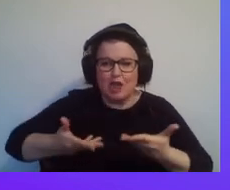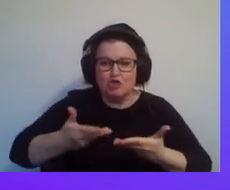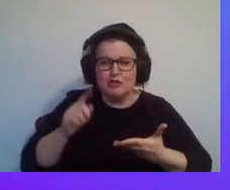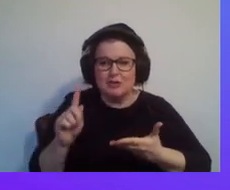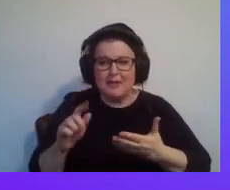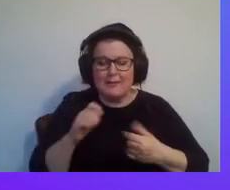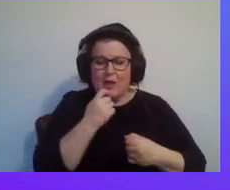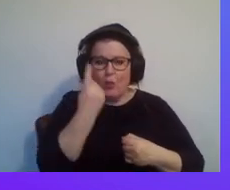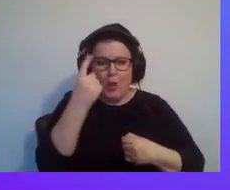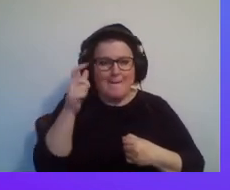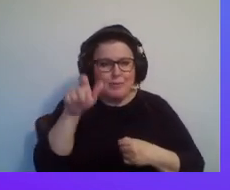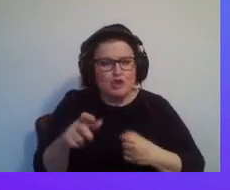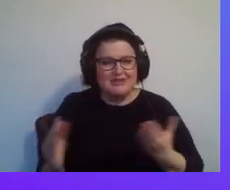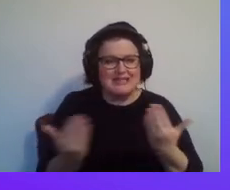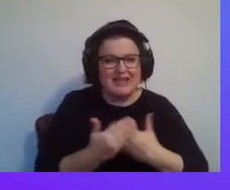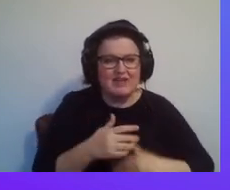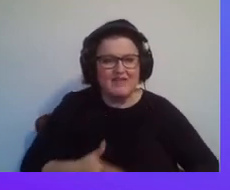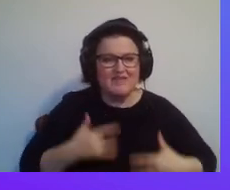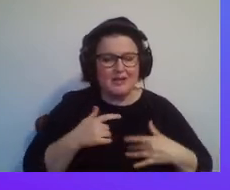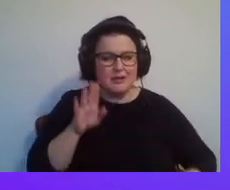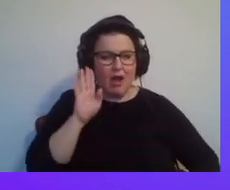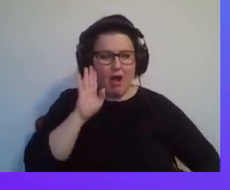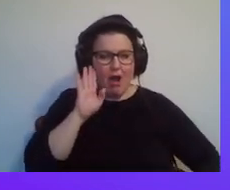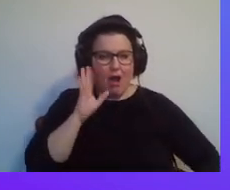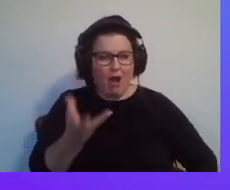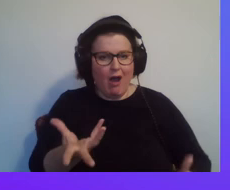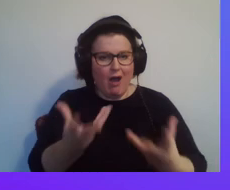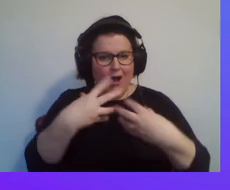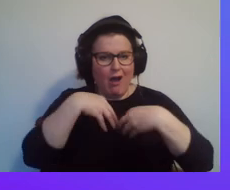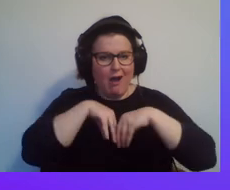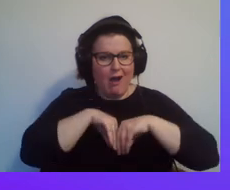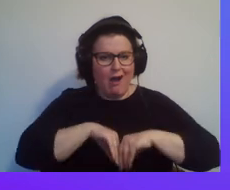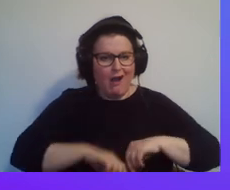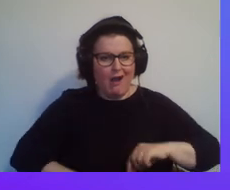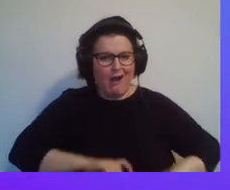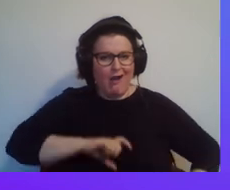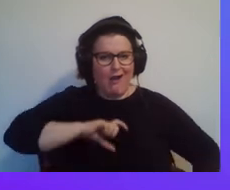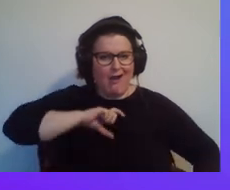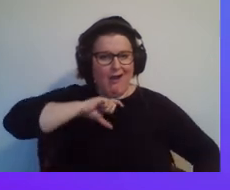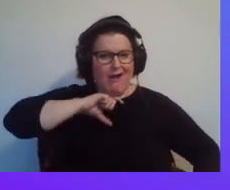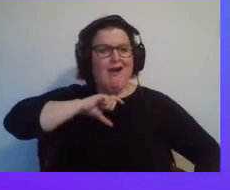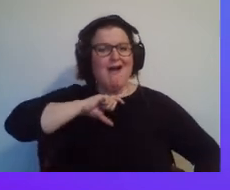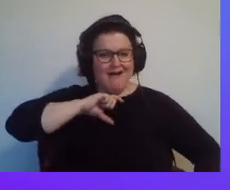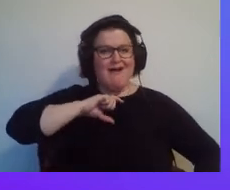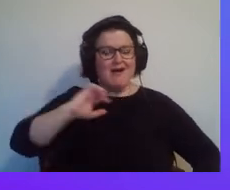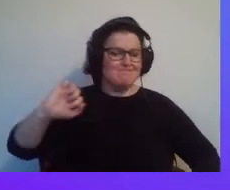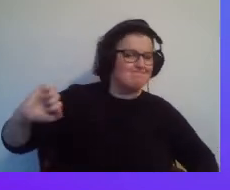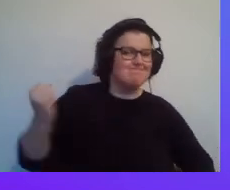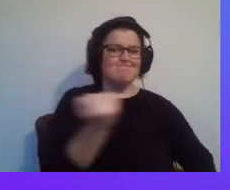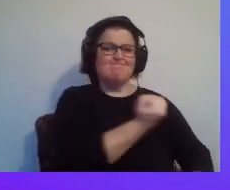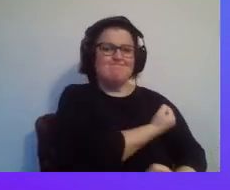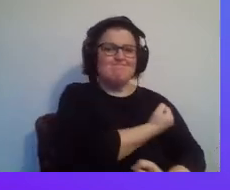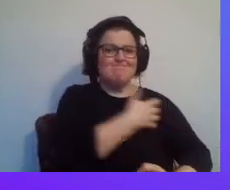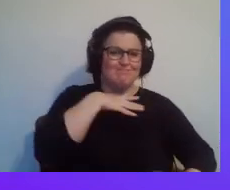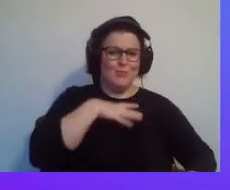tonight has gained some more information that they didn't have before this event. And maybe for one person,